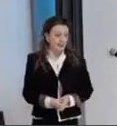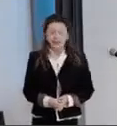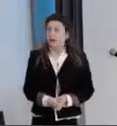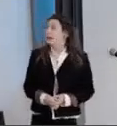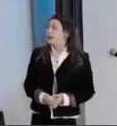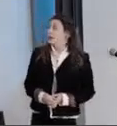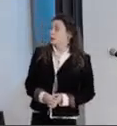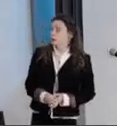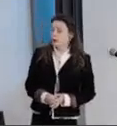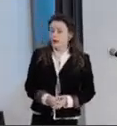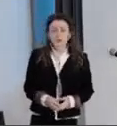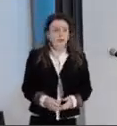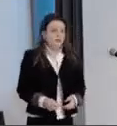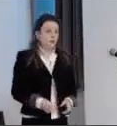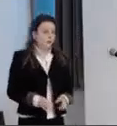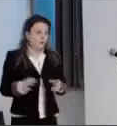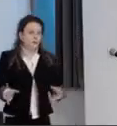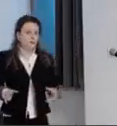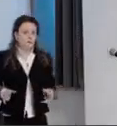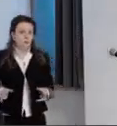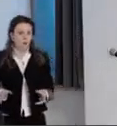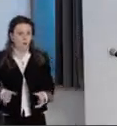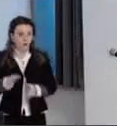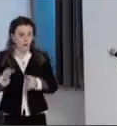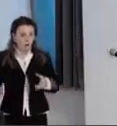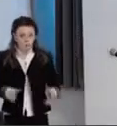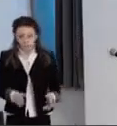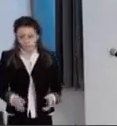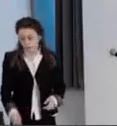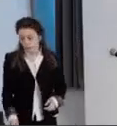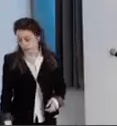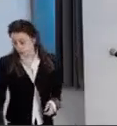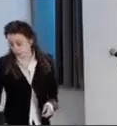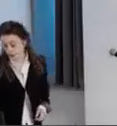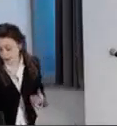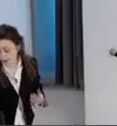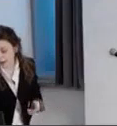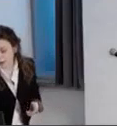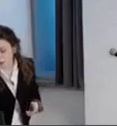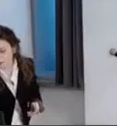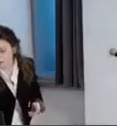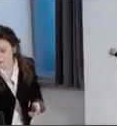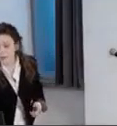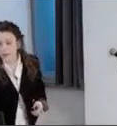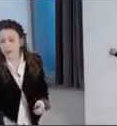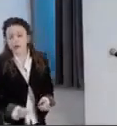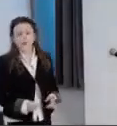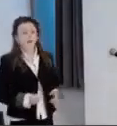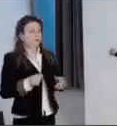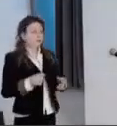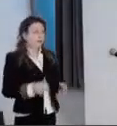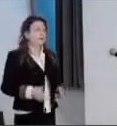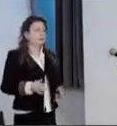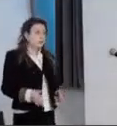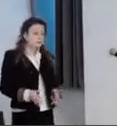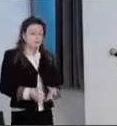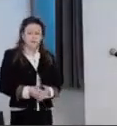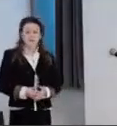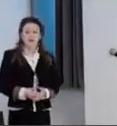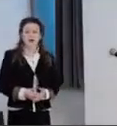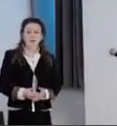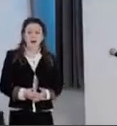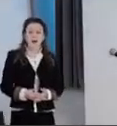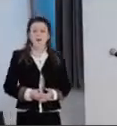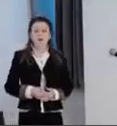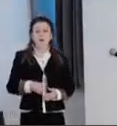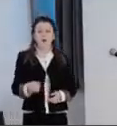here. So let me tell you a little bit about what I'm going to do today in a nutshell. I will defend a